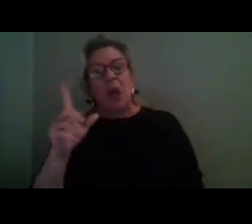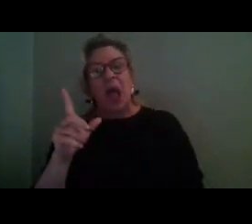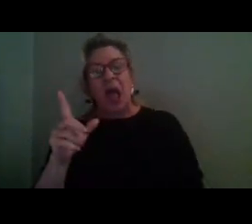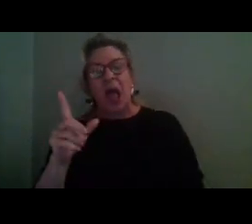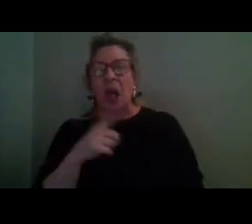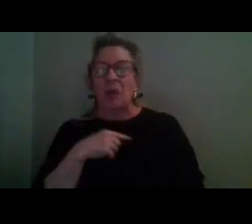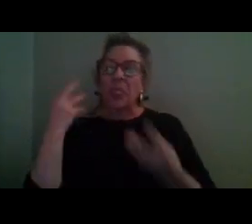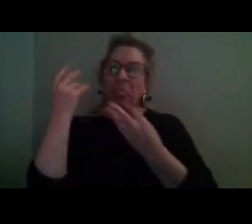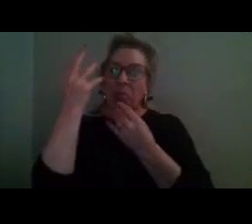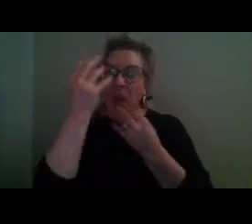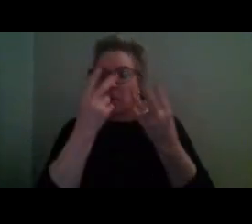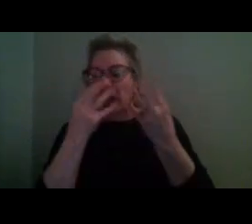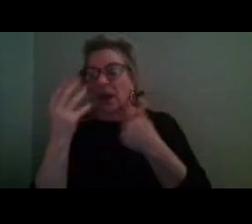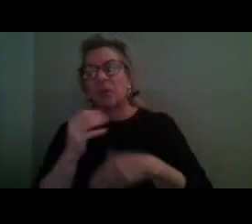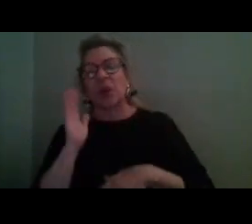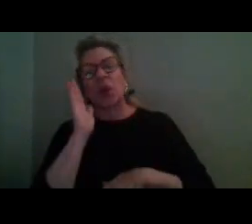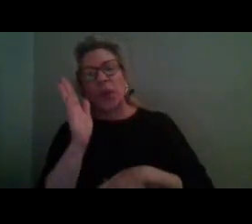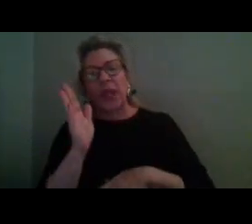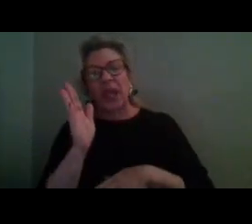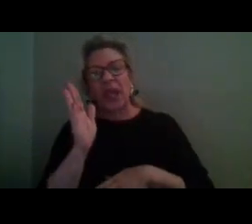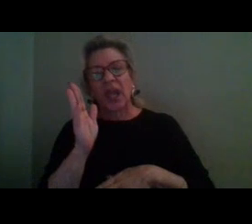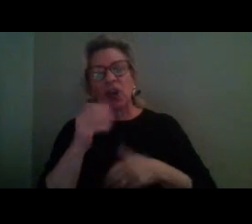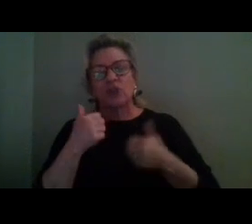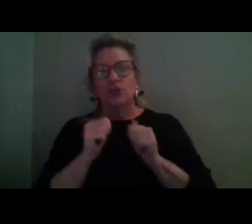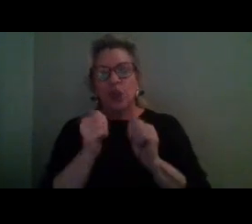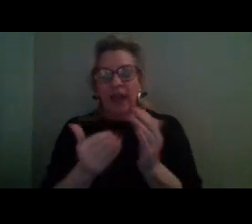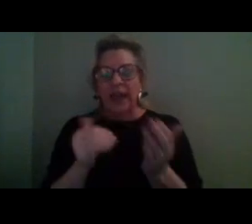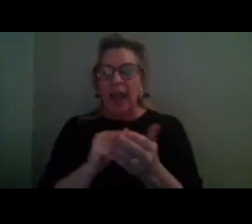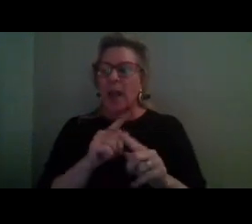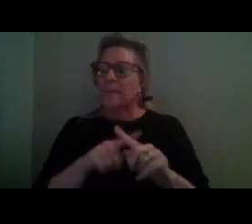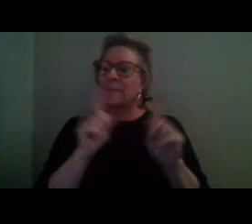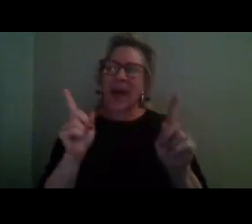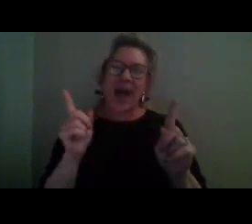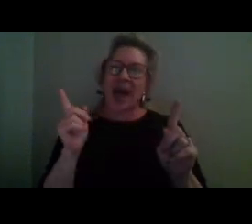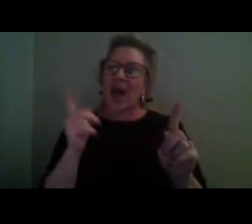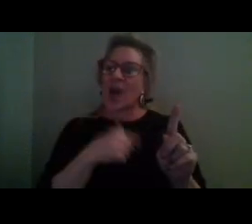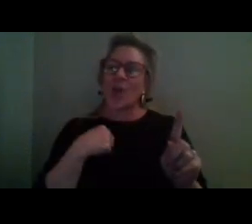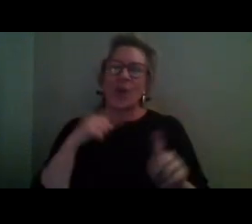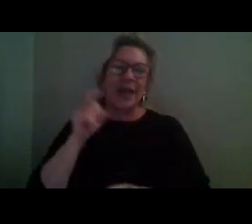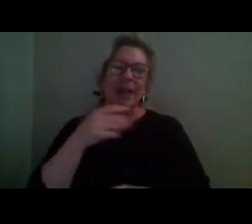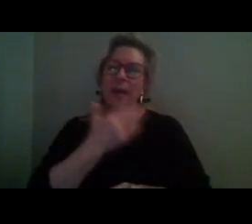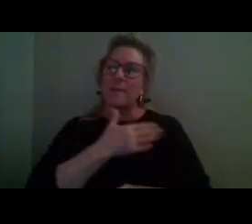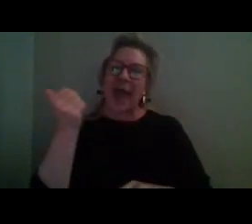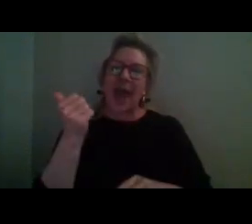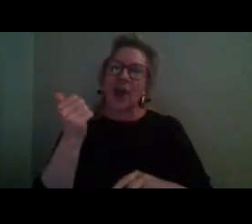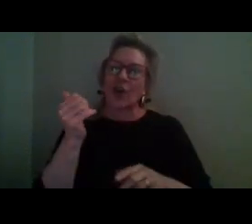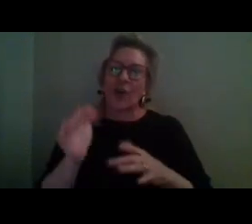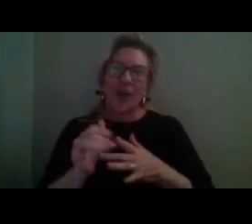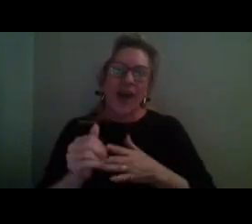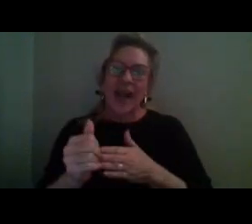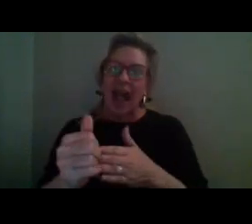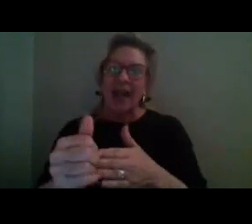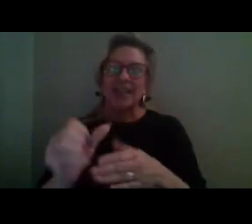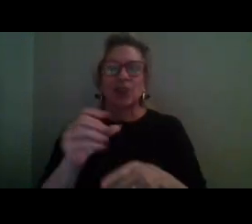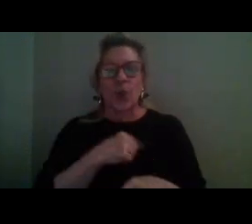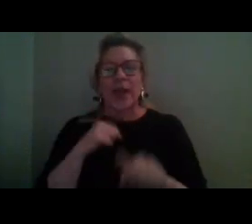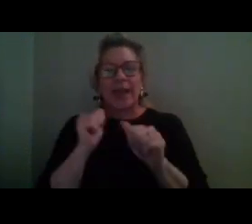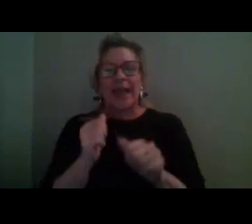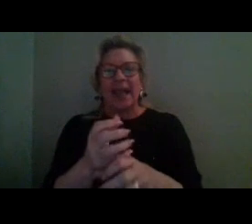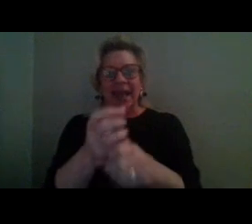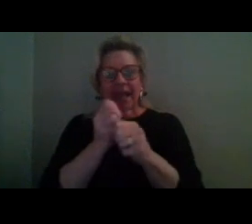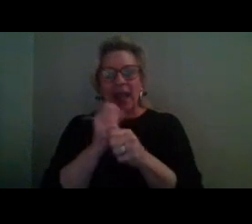but we need better guidance. We need to give better guidance to the agency so we can get the kinds of